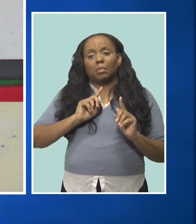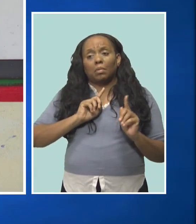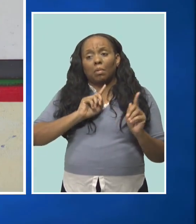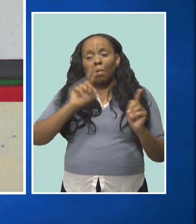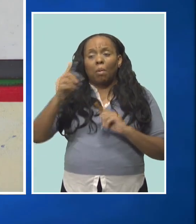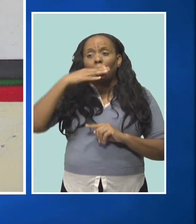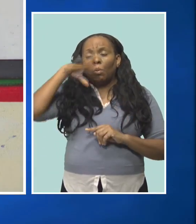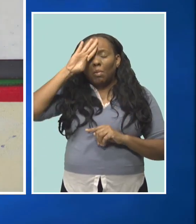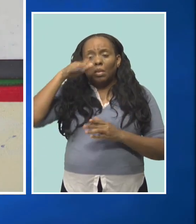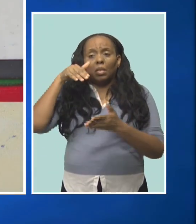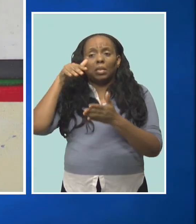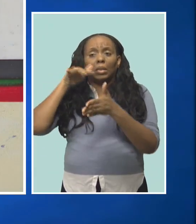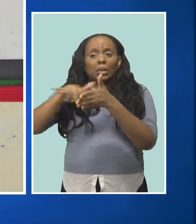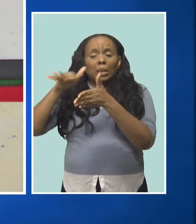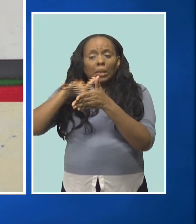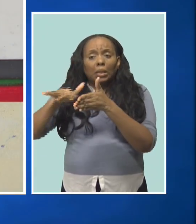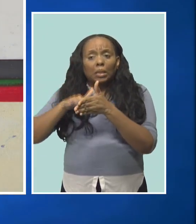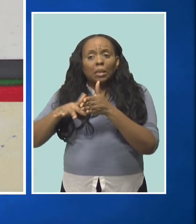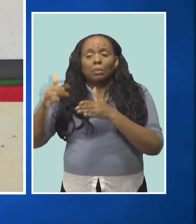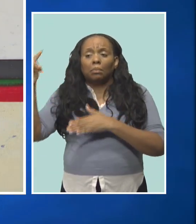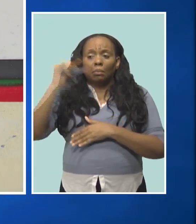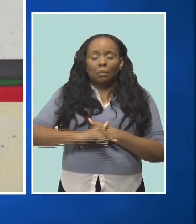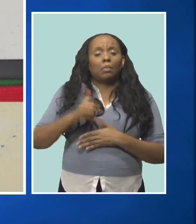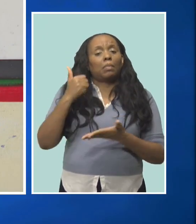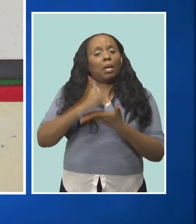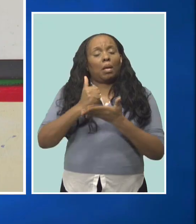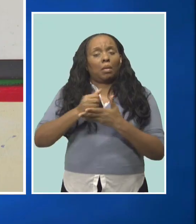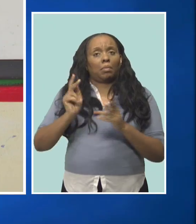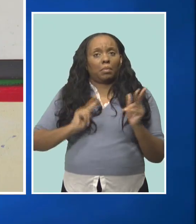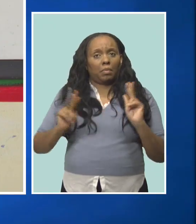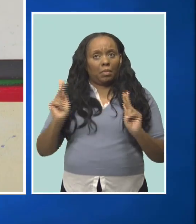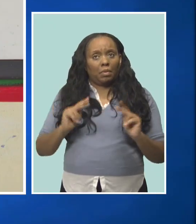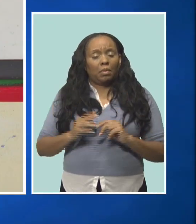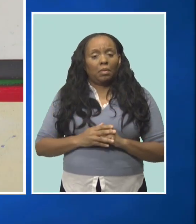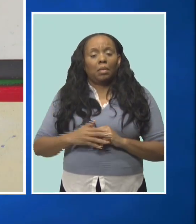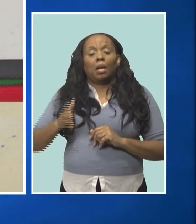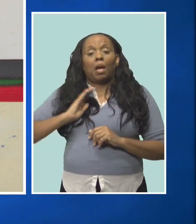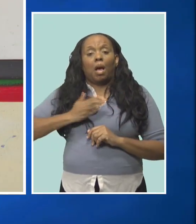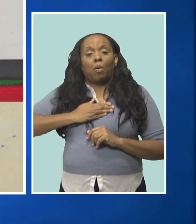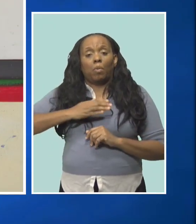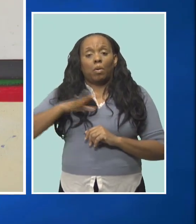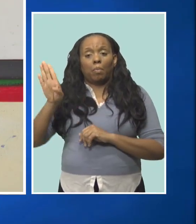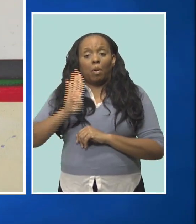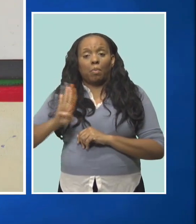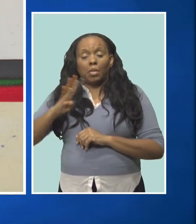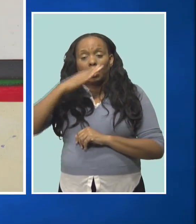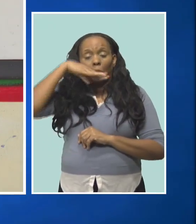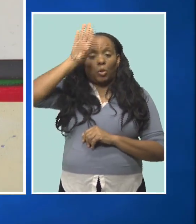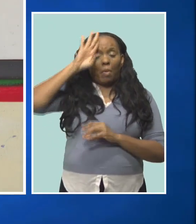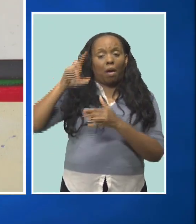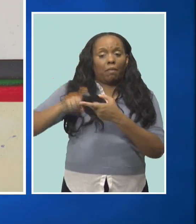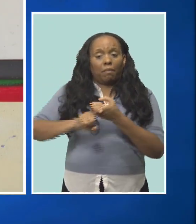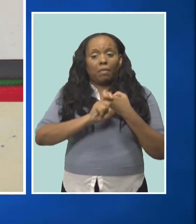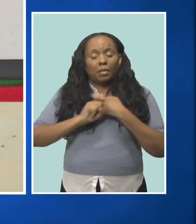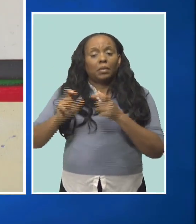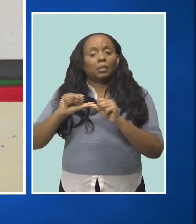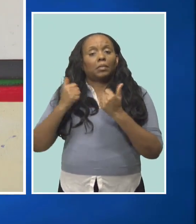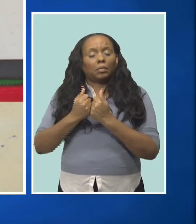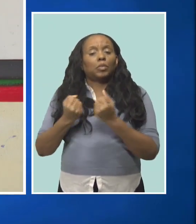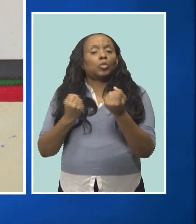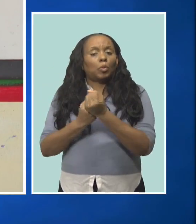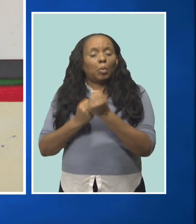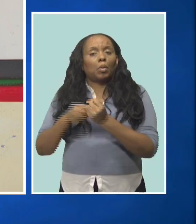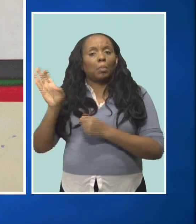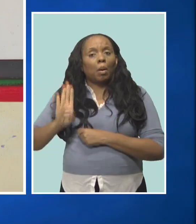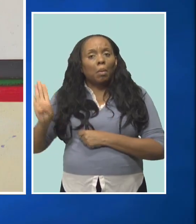very good program. And the Barbados Cuba Friendship Association supports Barbados and